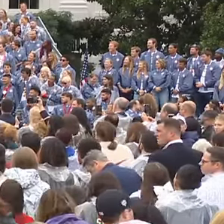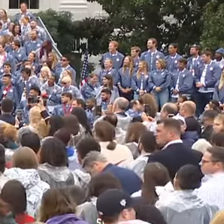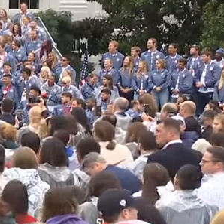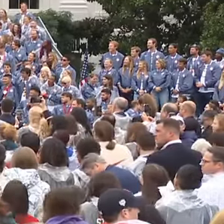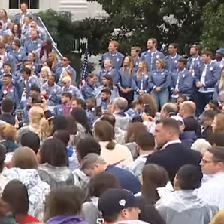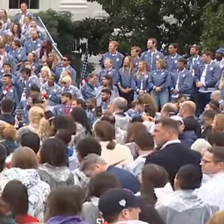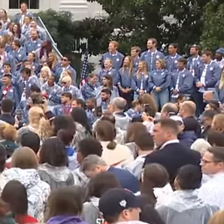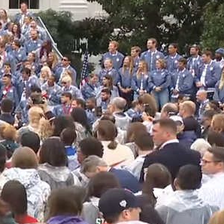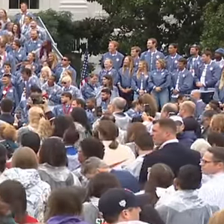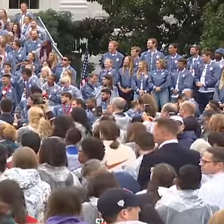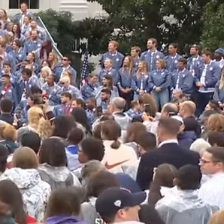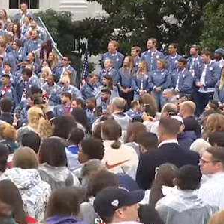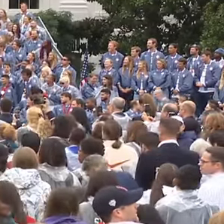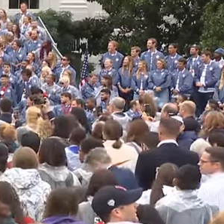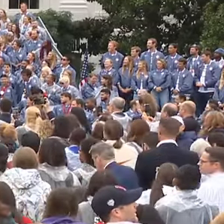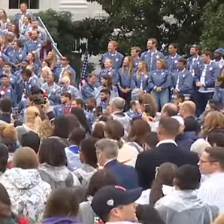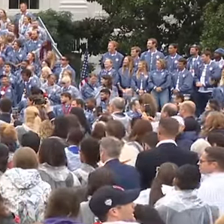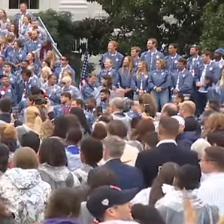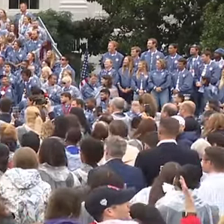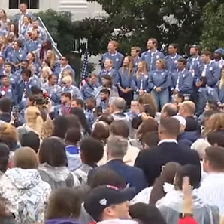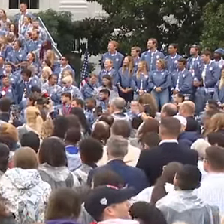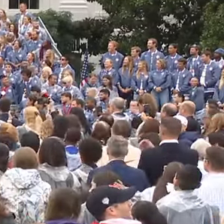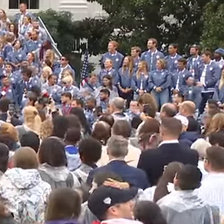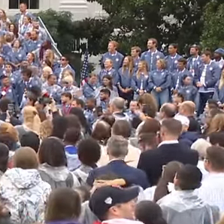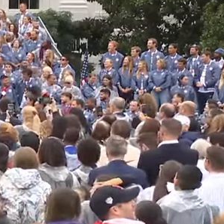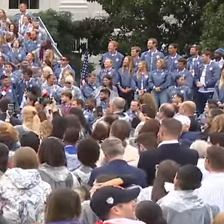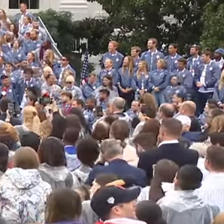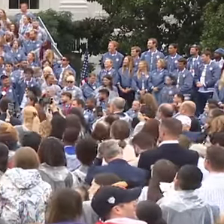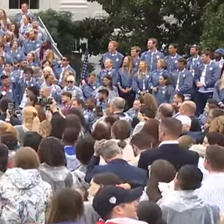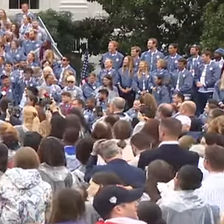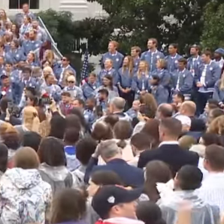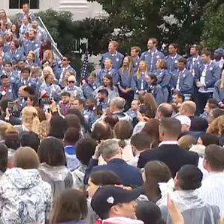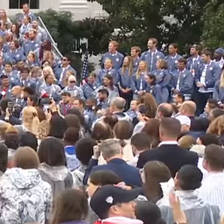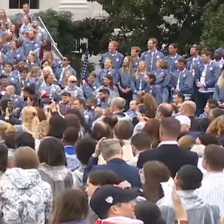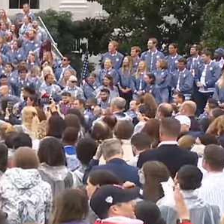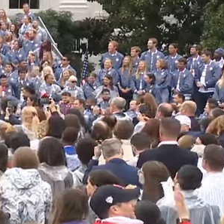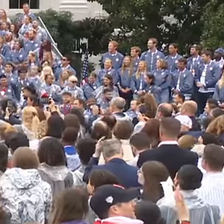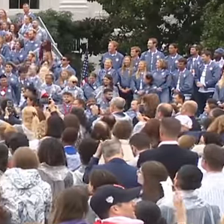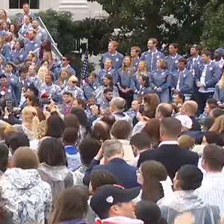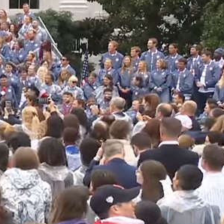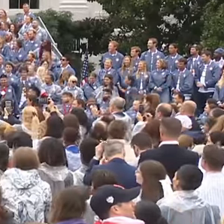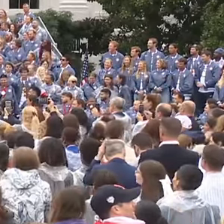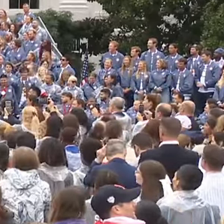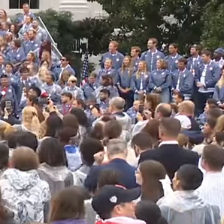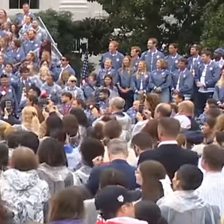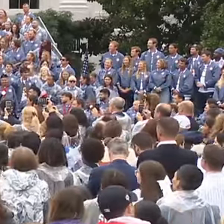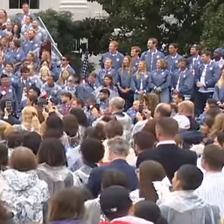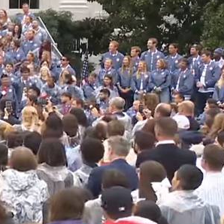Okay.